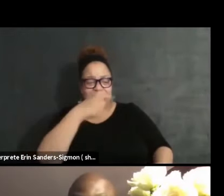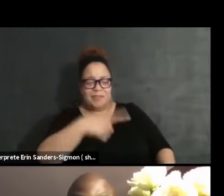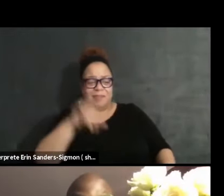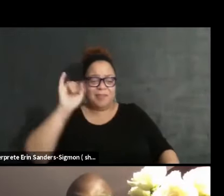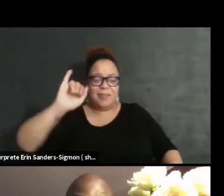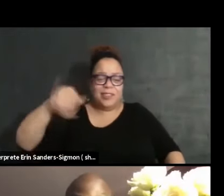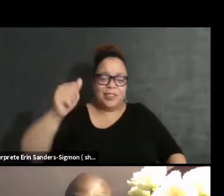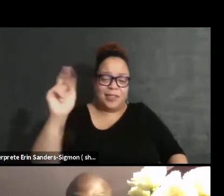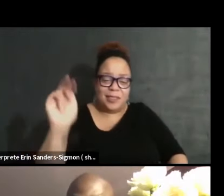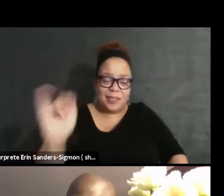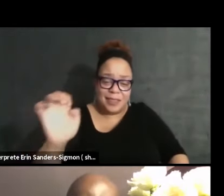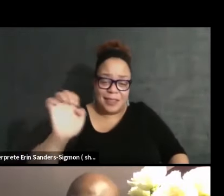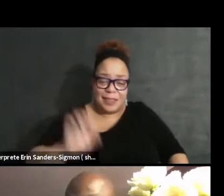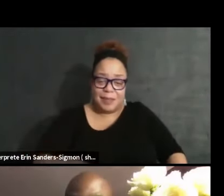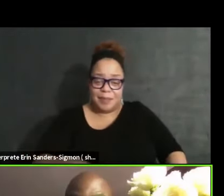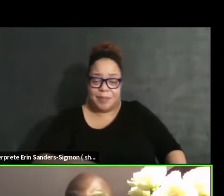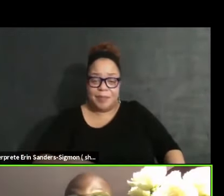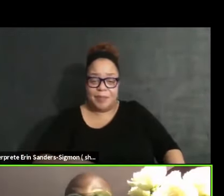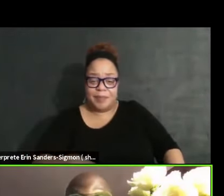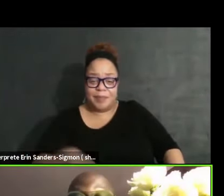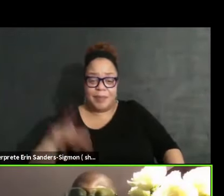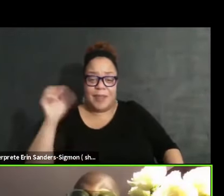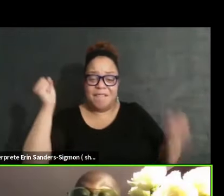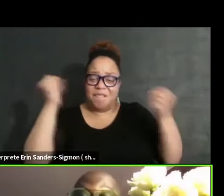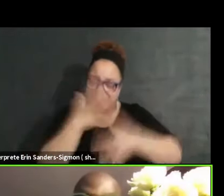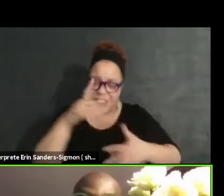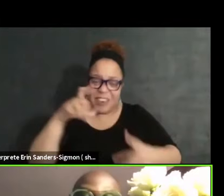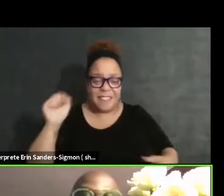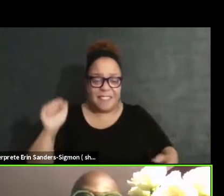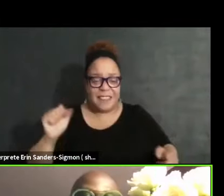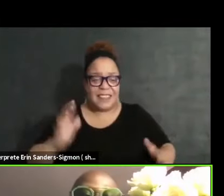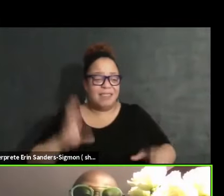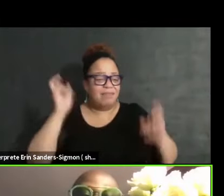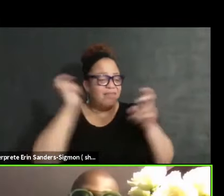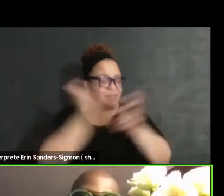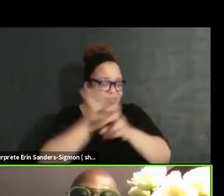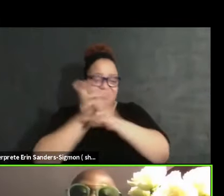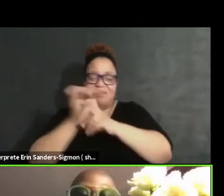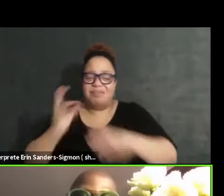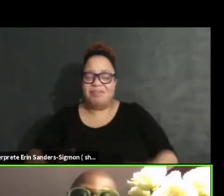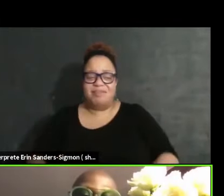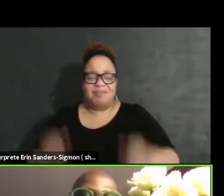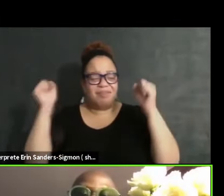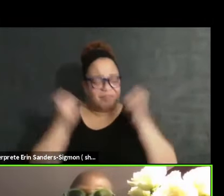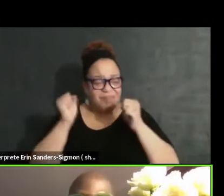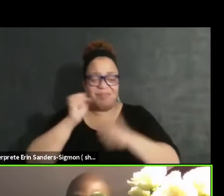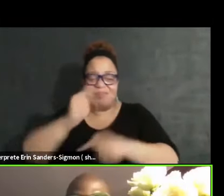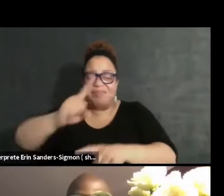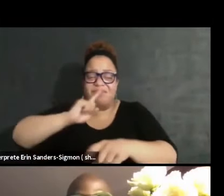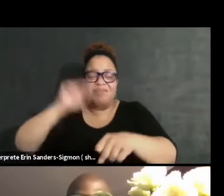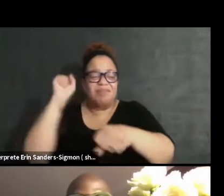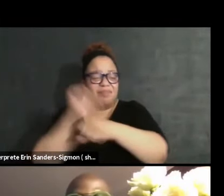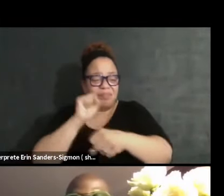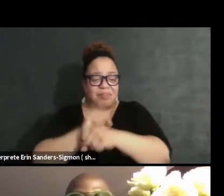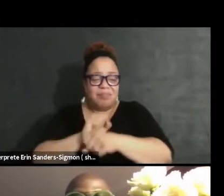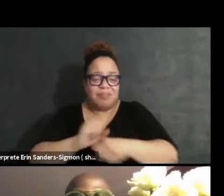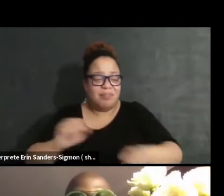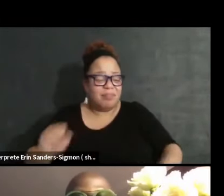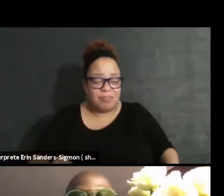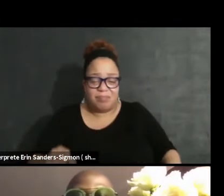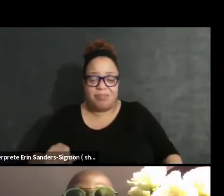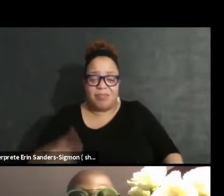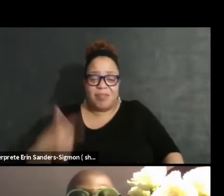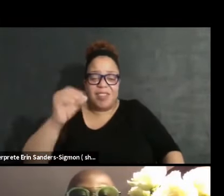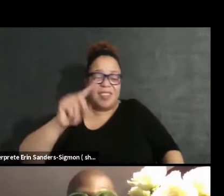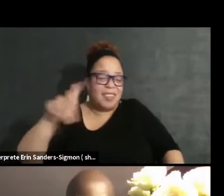everything. Goddess. Listen, thank you. Listen, goddess for real. And honestly, the spine of this whole shit. Yeah. Like it does.